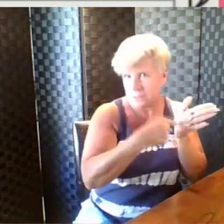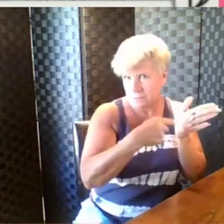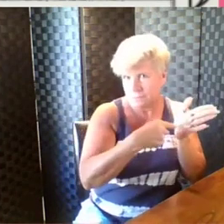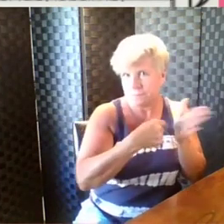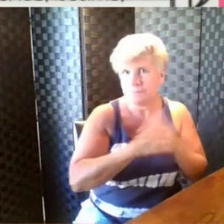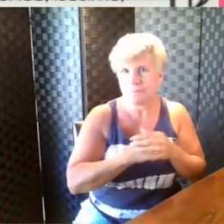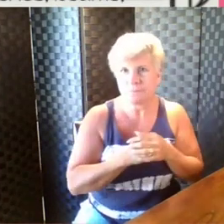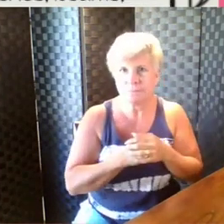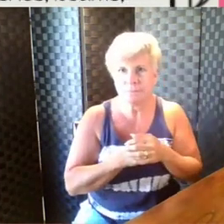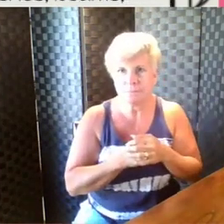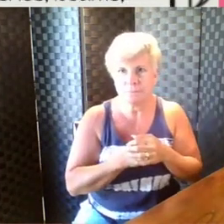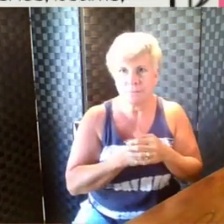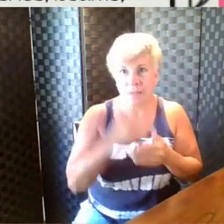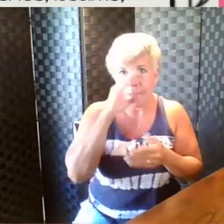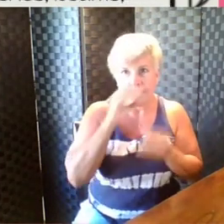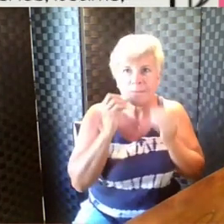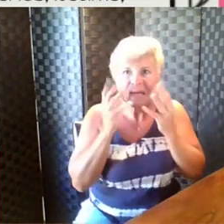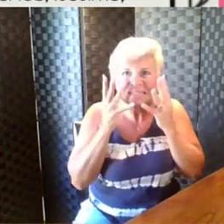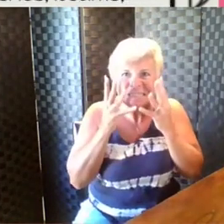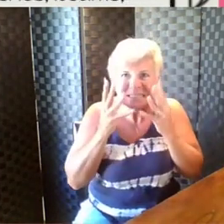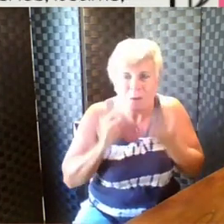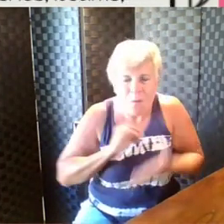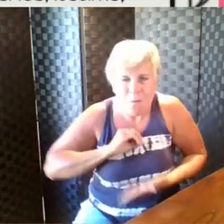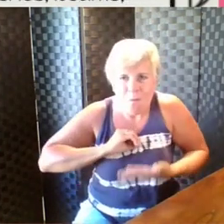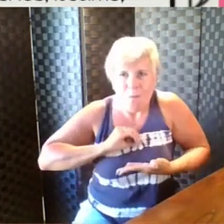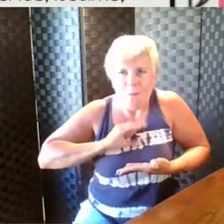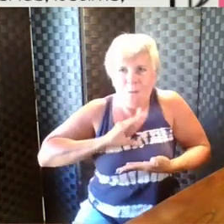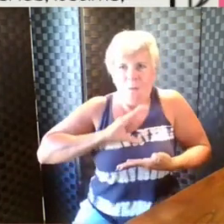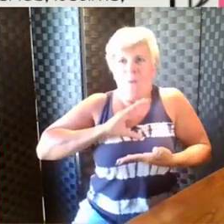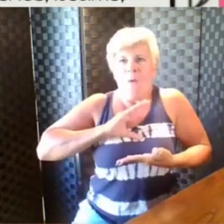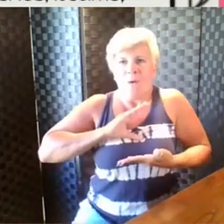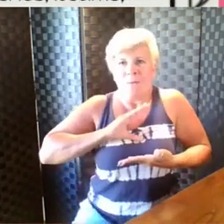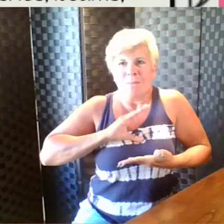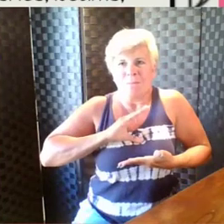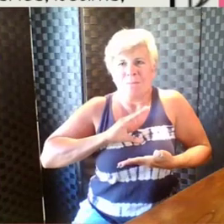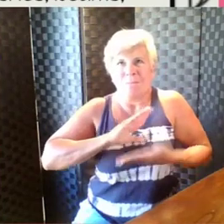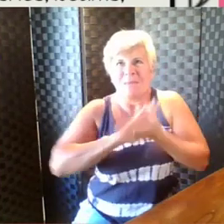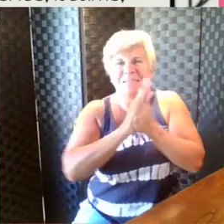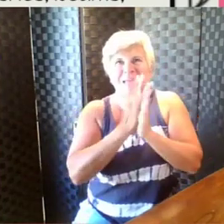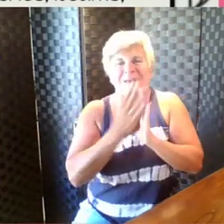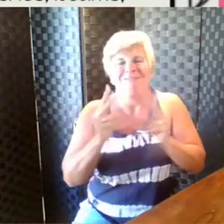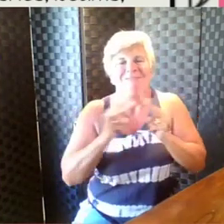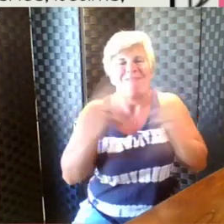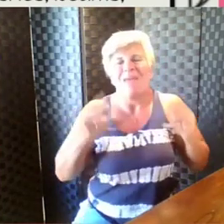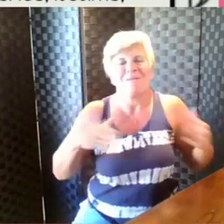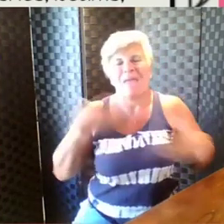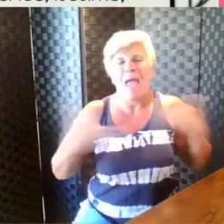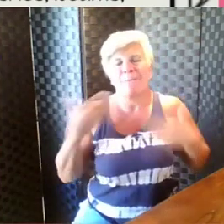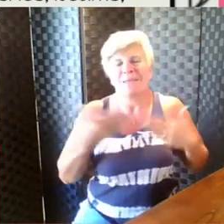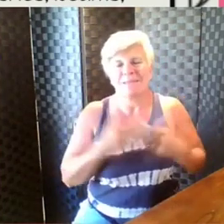Chrysanthemum blushes, beams, and blooms, and she becomes very happy.